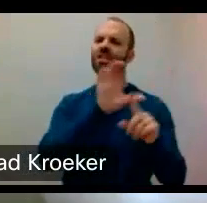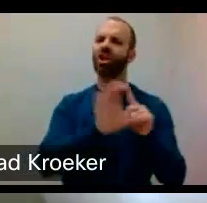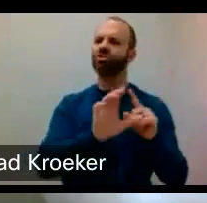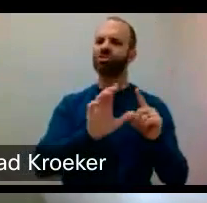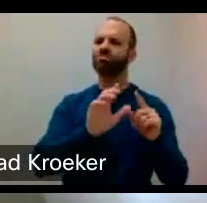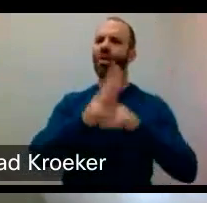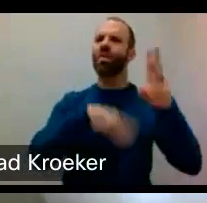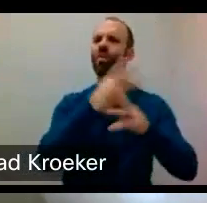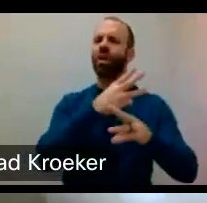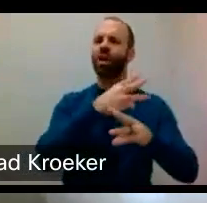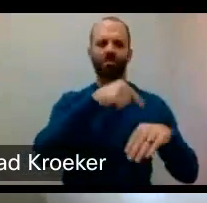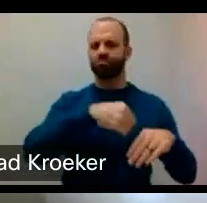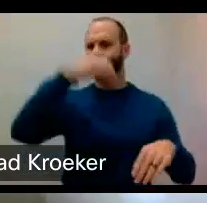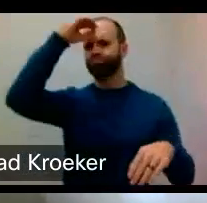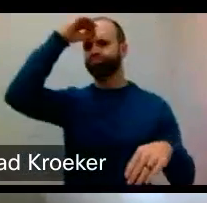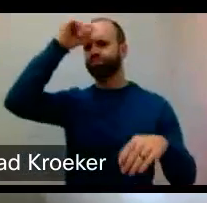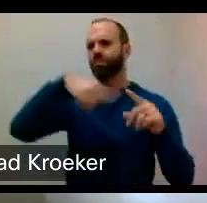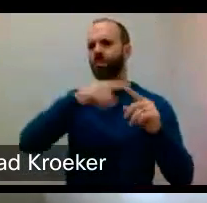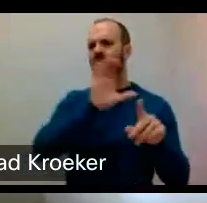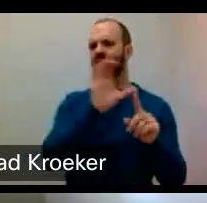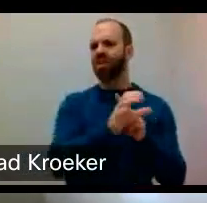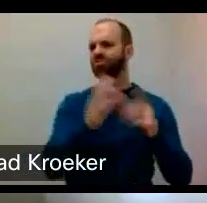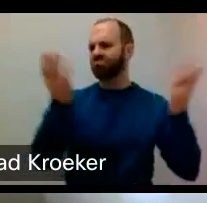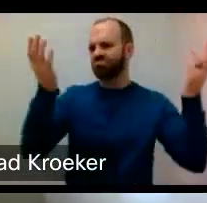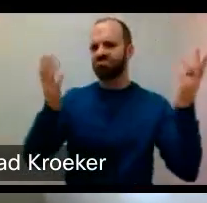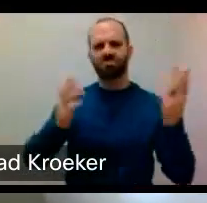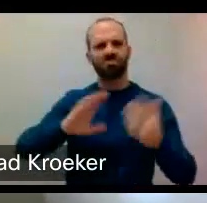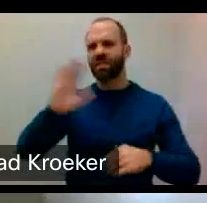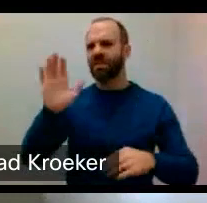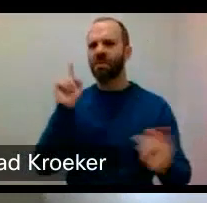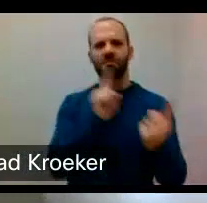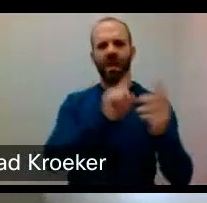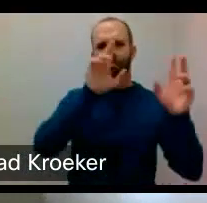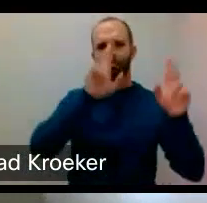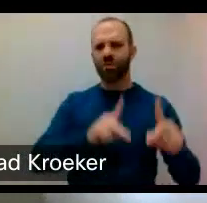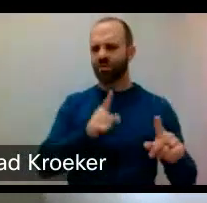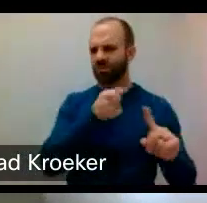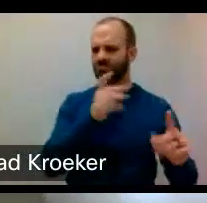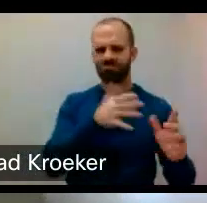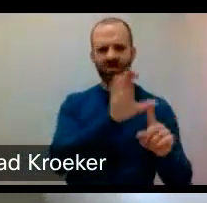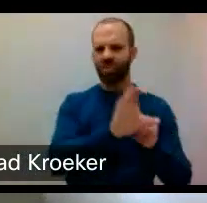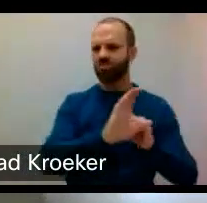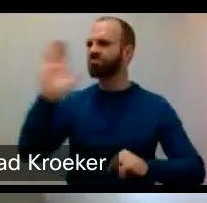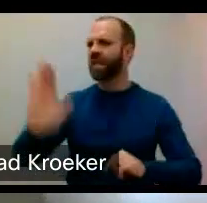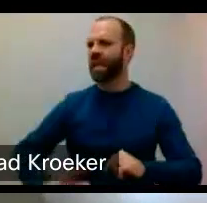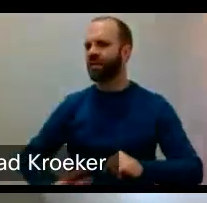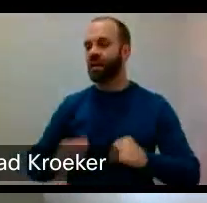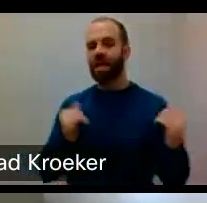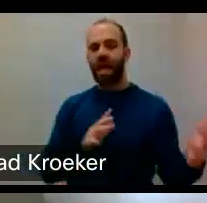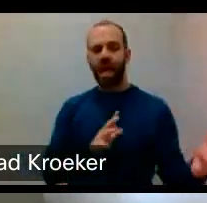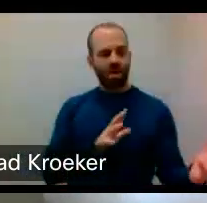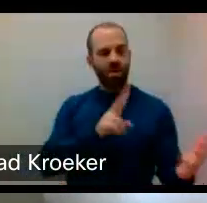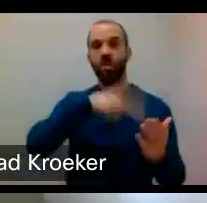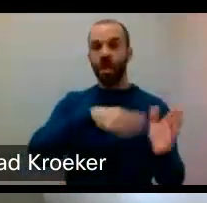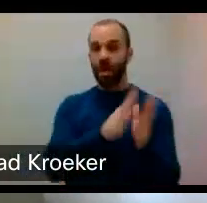no experience or you had you'd never met somebody from that culture. Well, now you have more